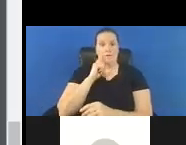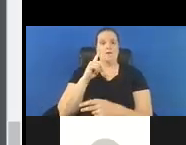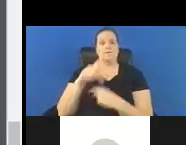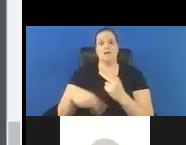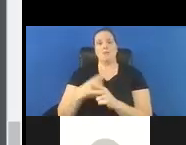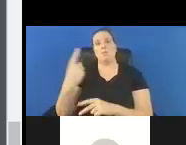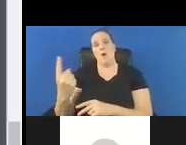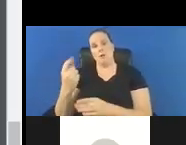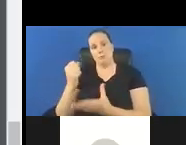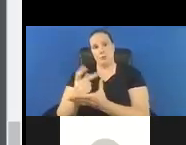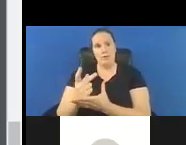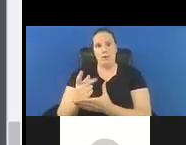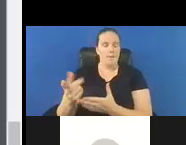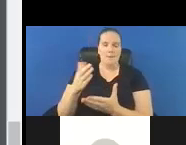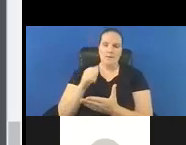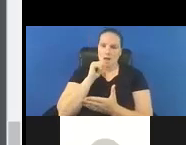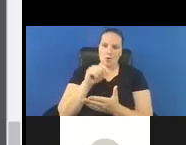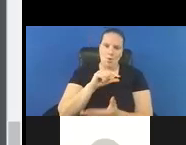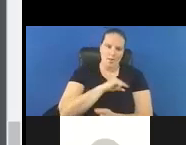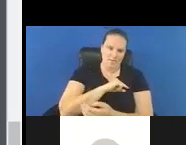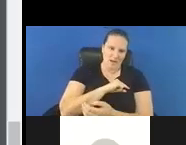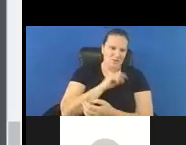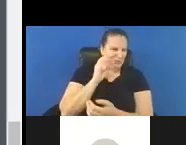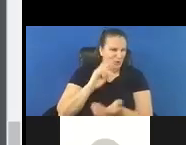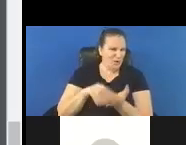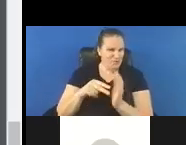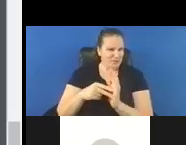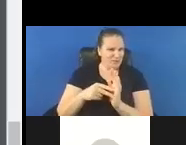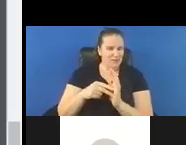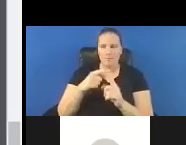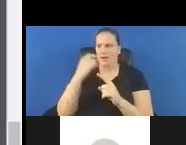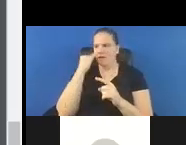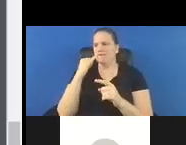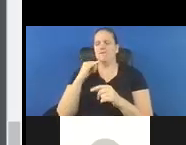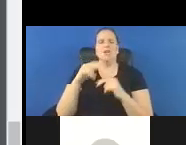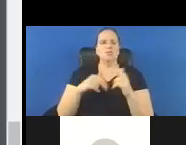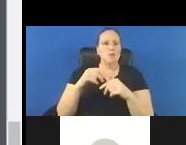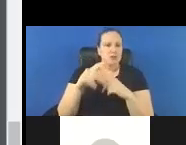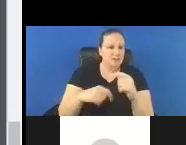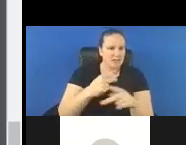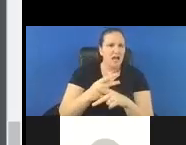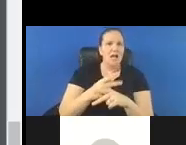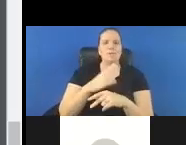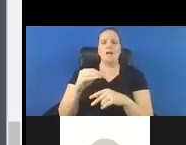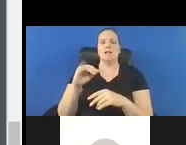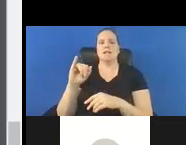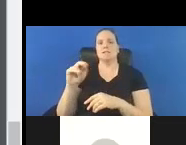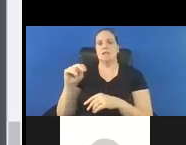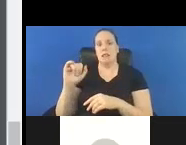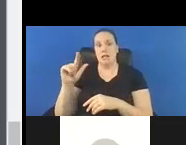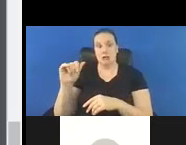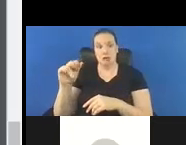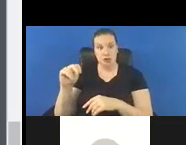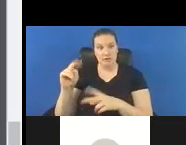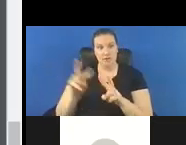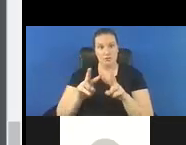not qualify. You know what I mean? But if it's the construction type and the, insulation value, all of those